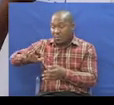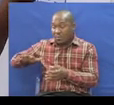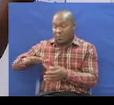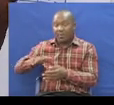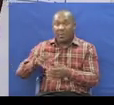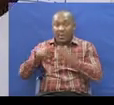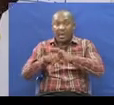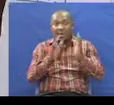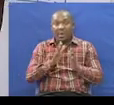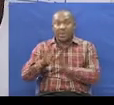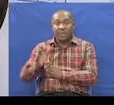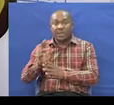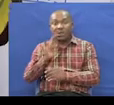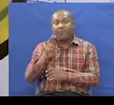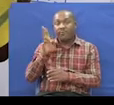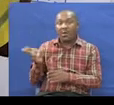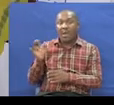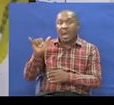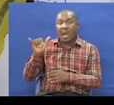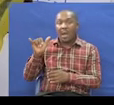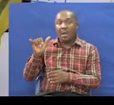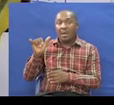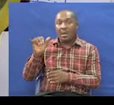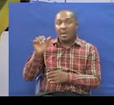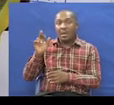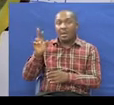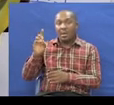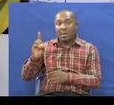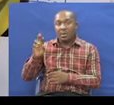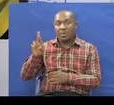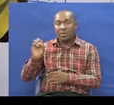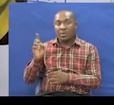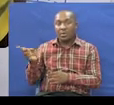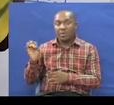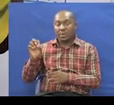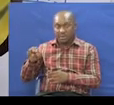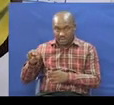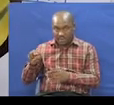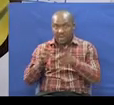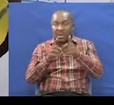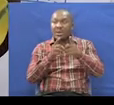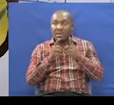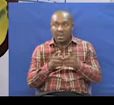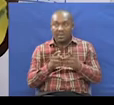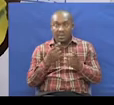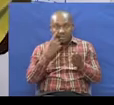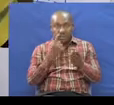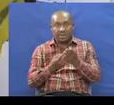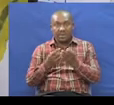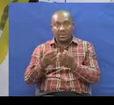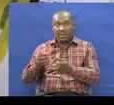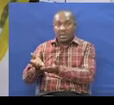hydrogen. Then over the beehive shelf, you must place a gas